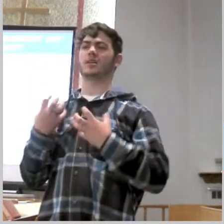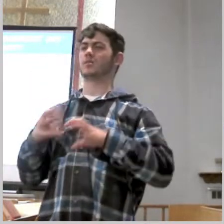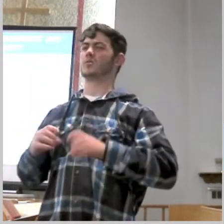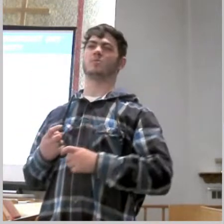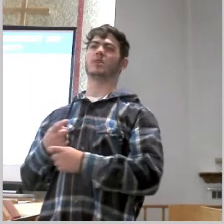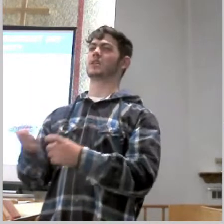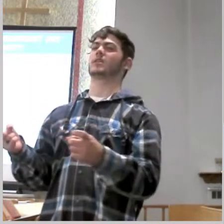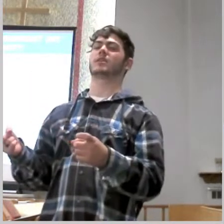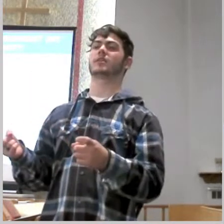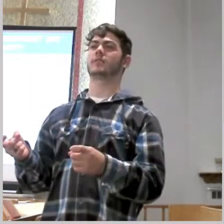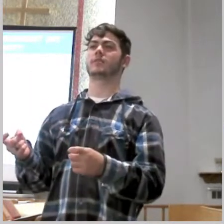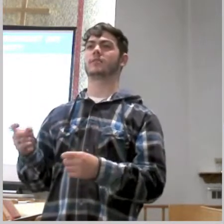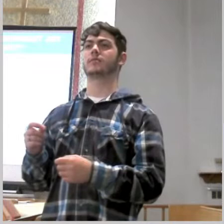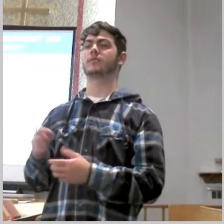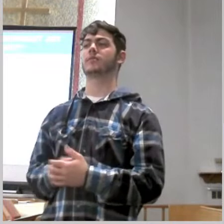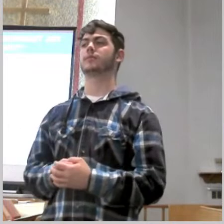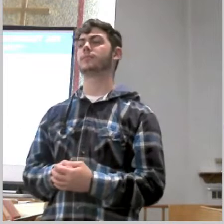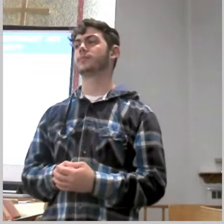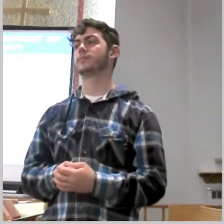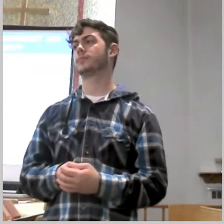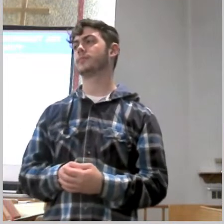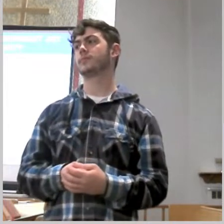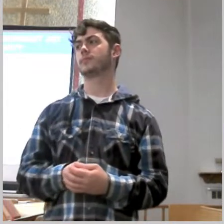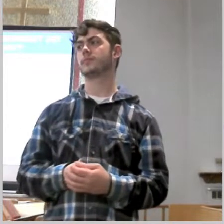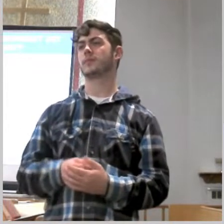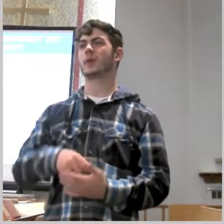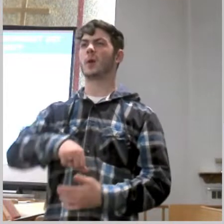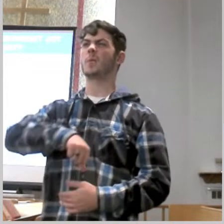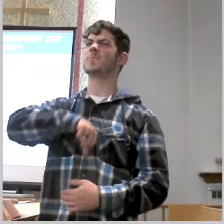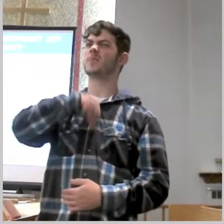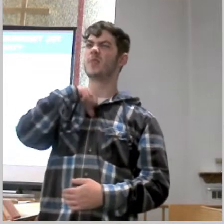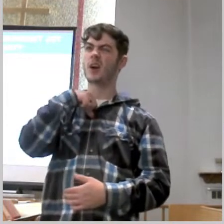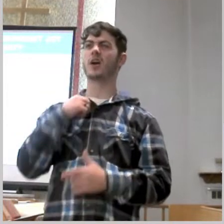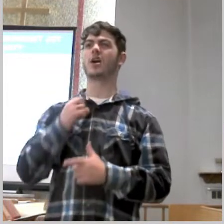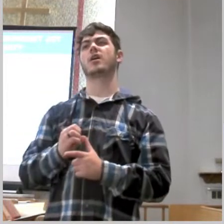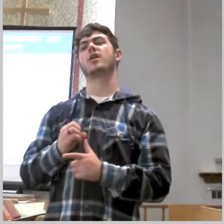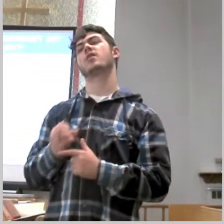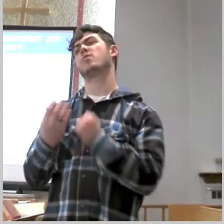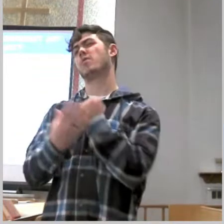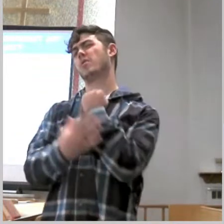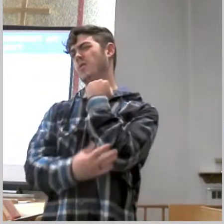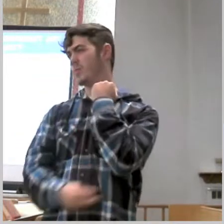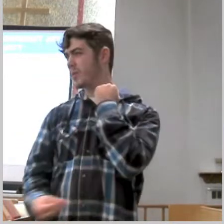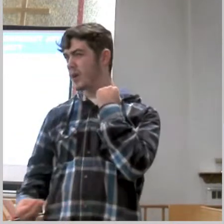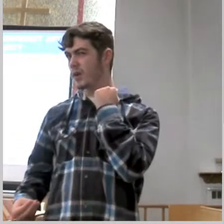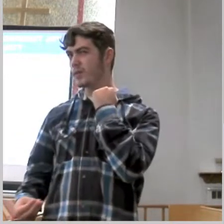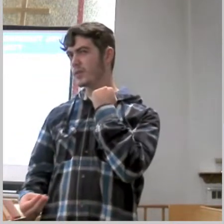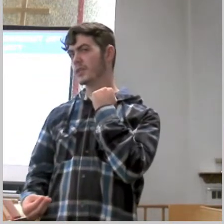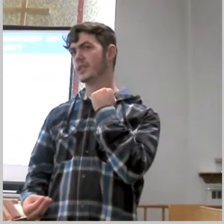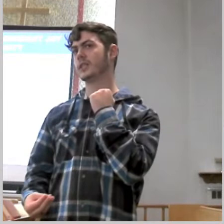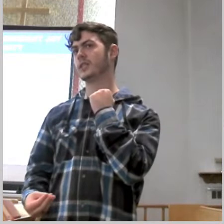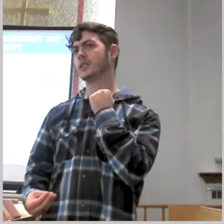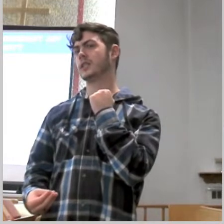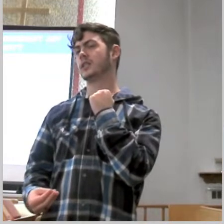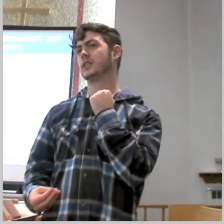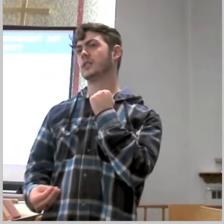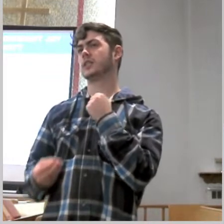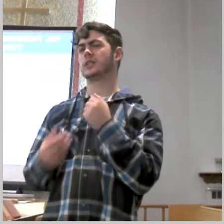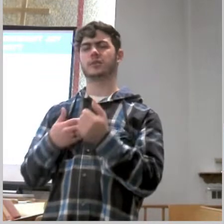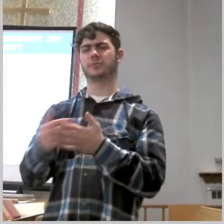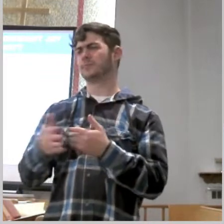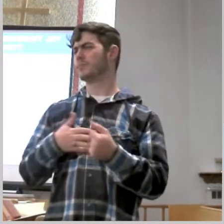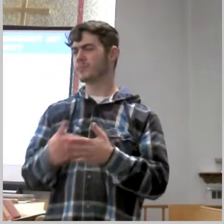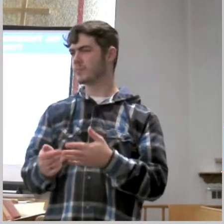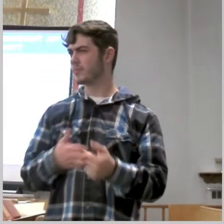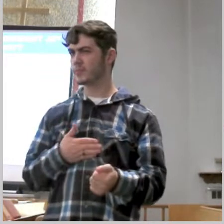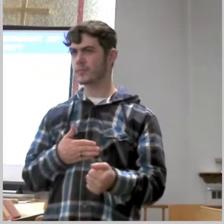That always happens to me. Our situation of trial or poverty does not trump the wealth of generosity